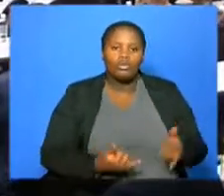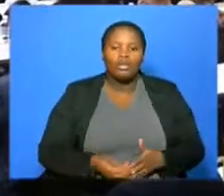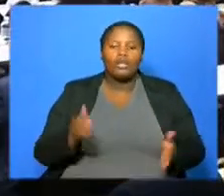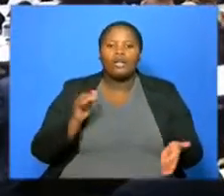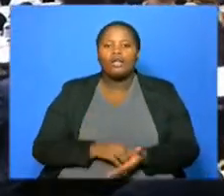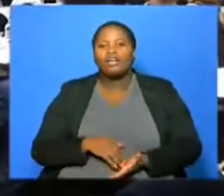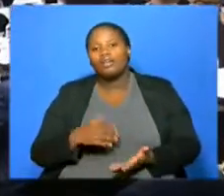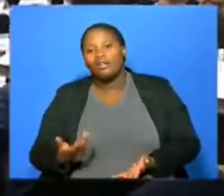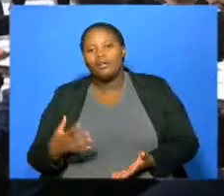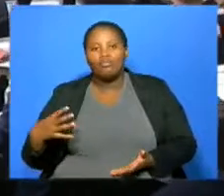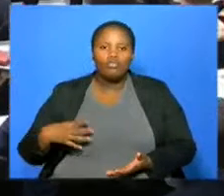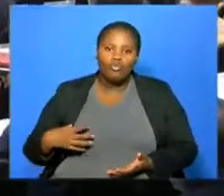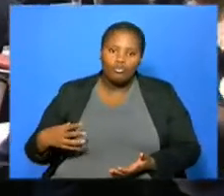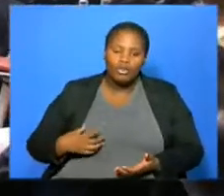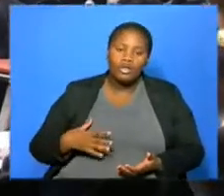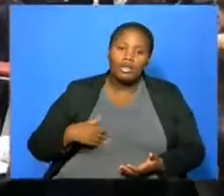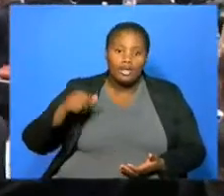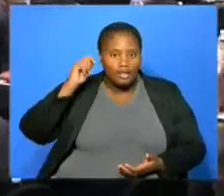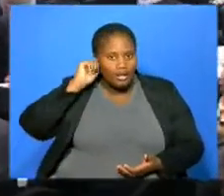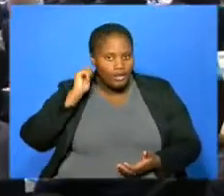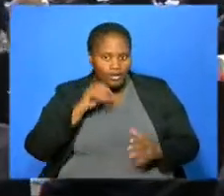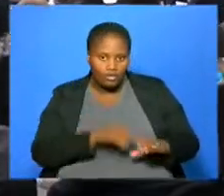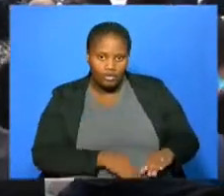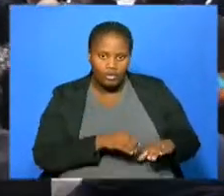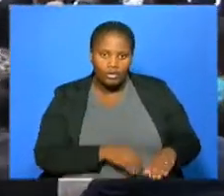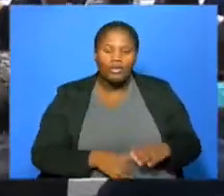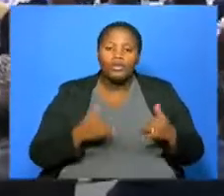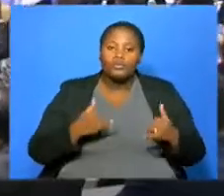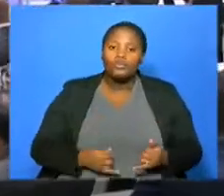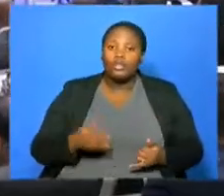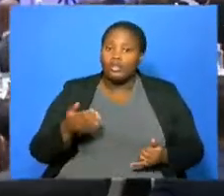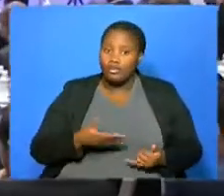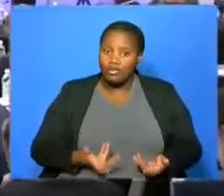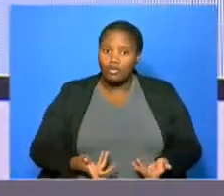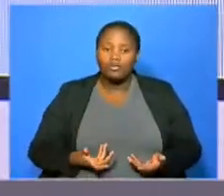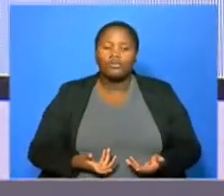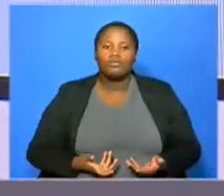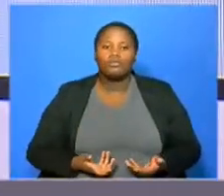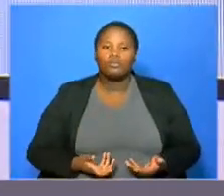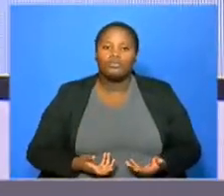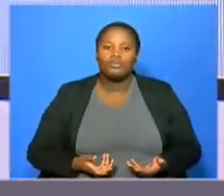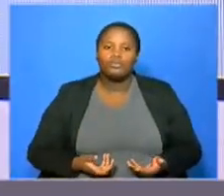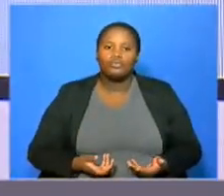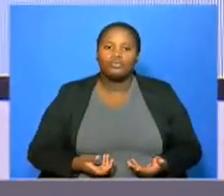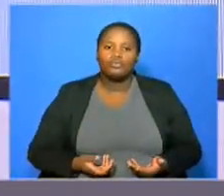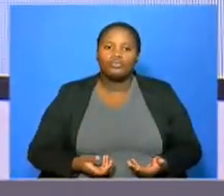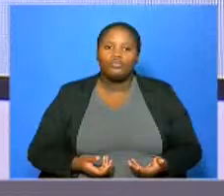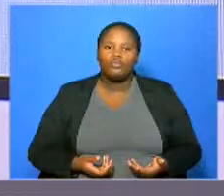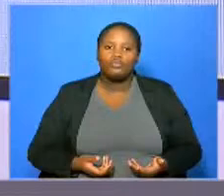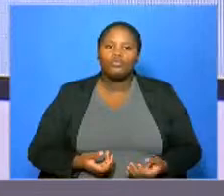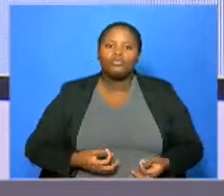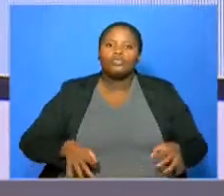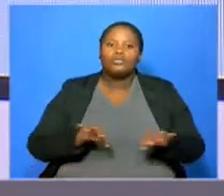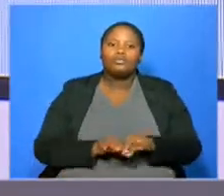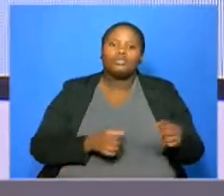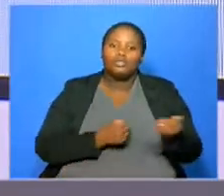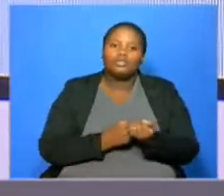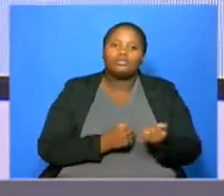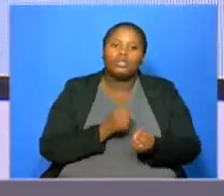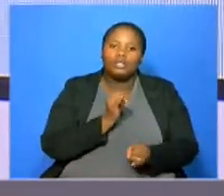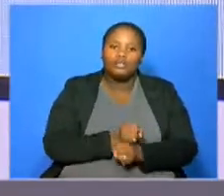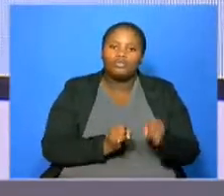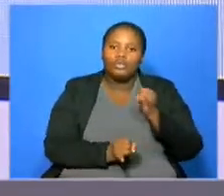and women and girls. It is for this reason that the necessary supporting